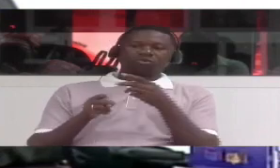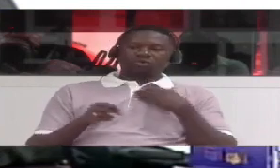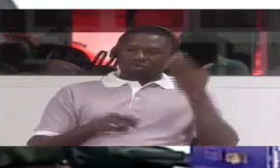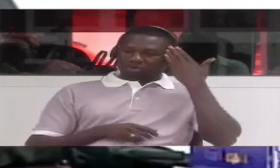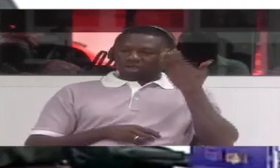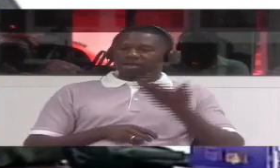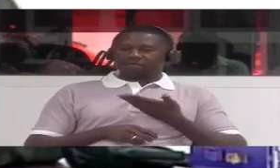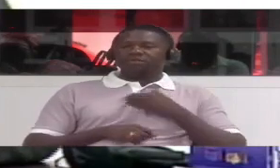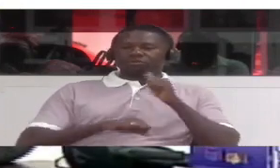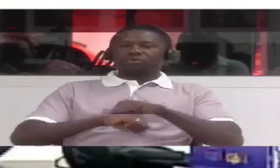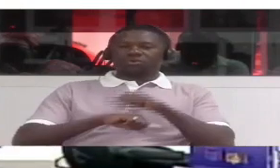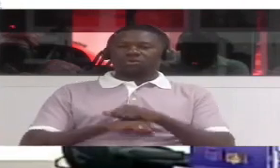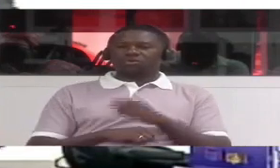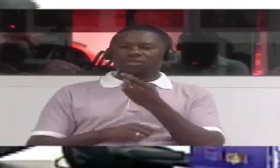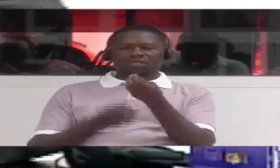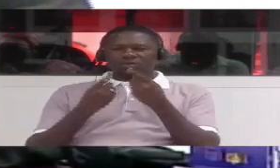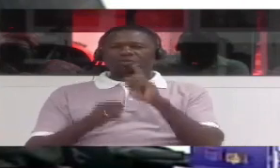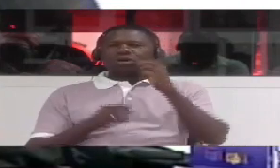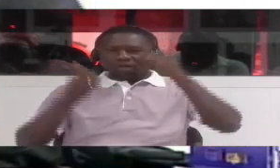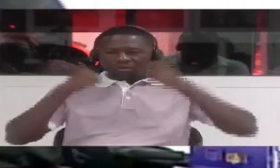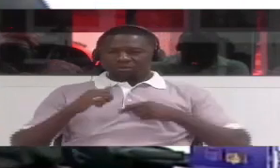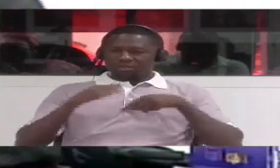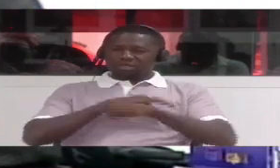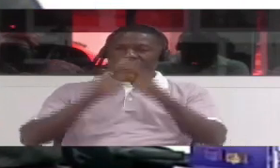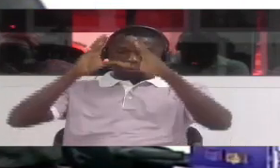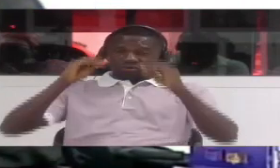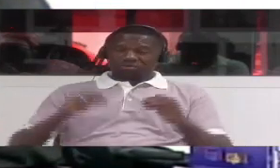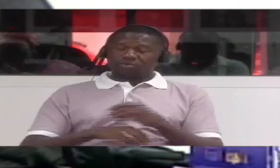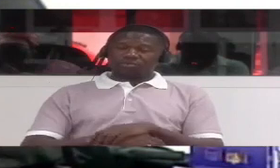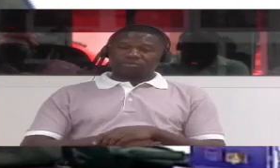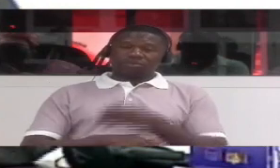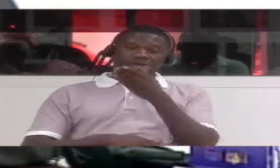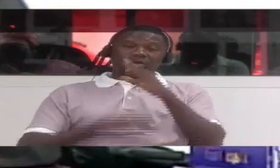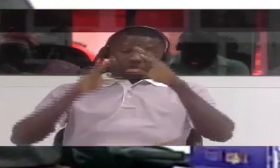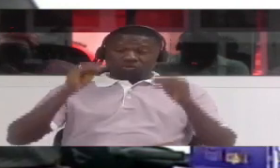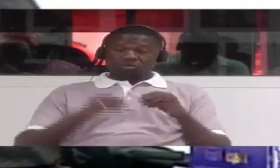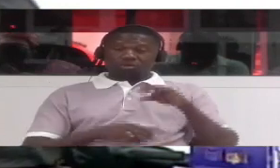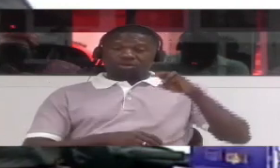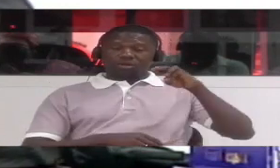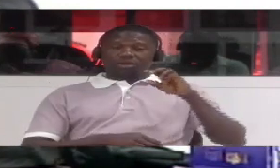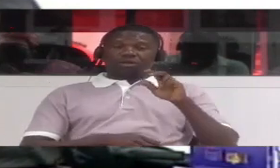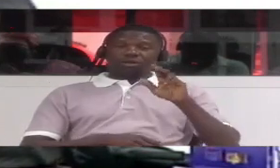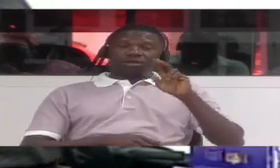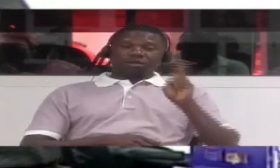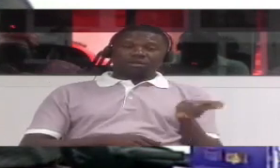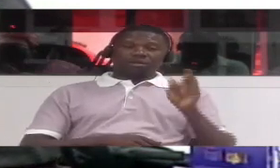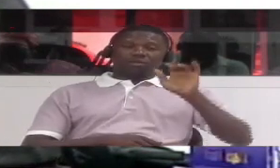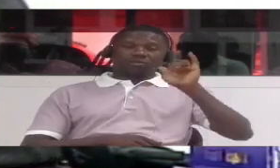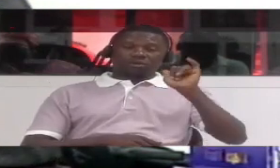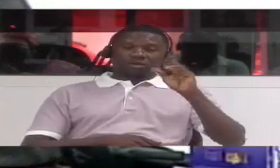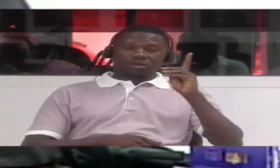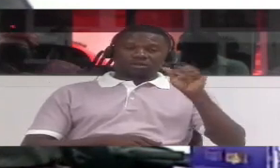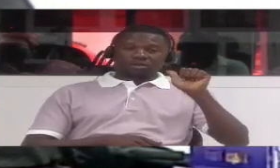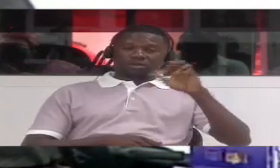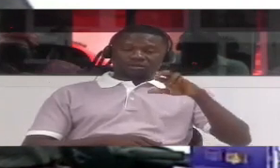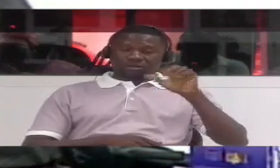us what happened in that room. In the interview room, Mohammed Haidara, who was leading that interview, told me that it was better